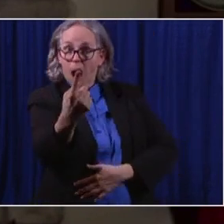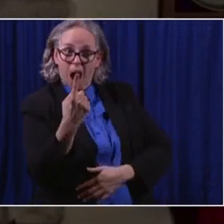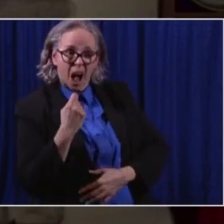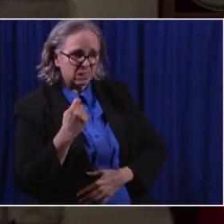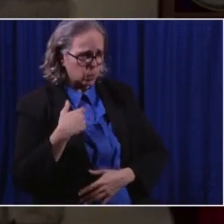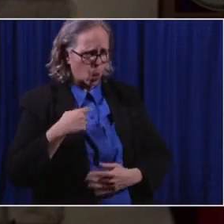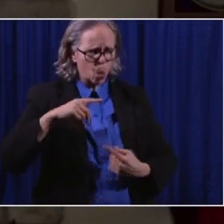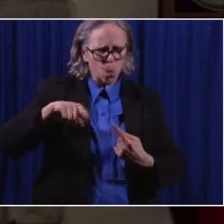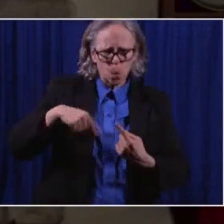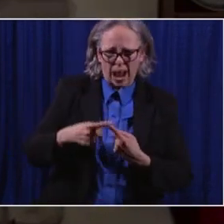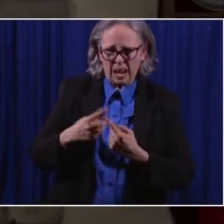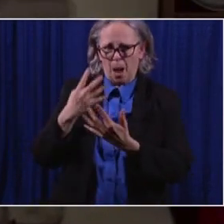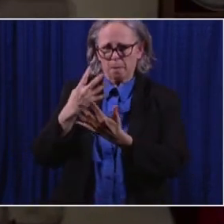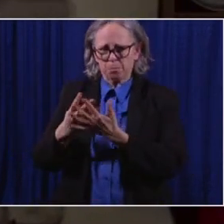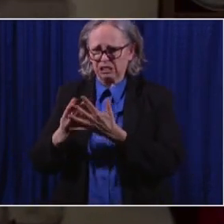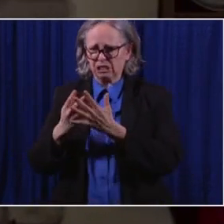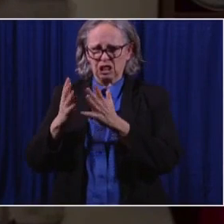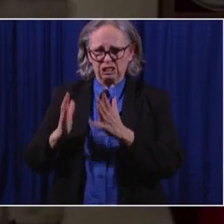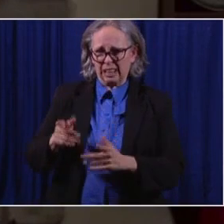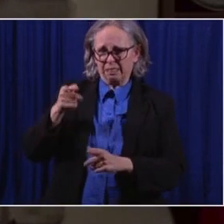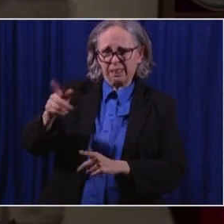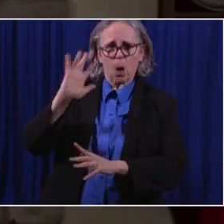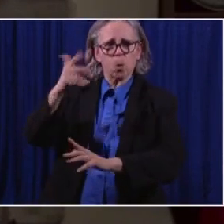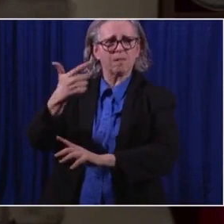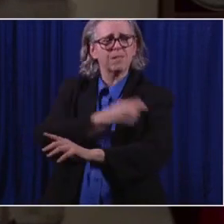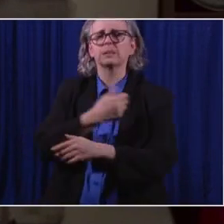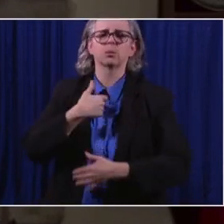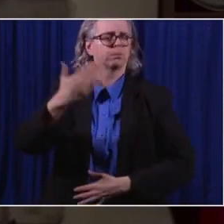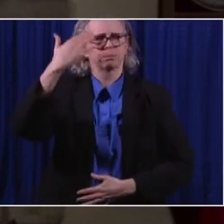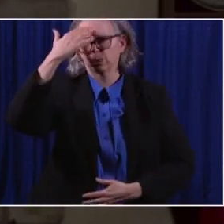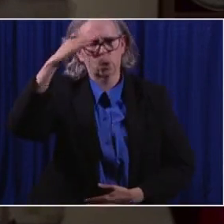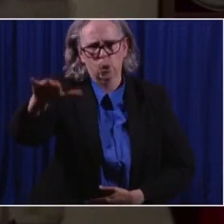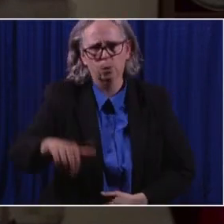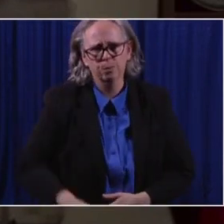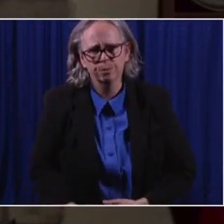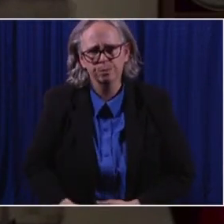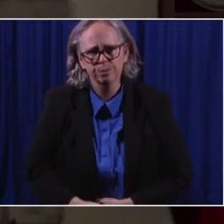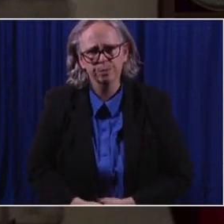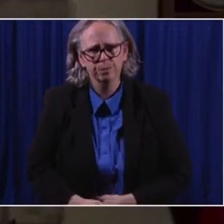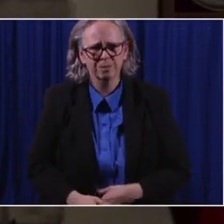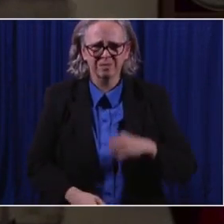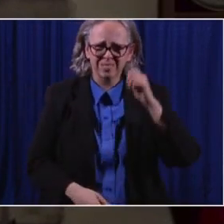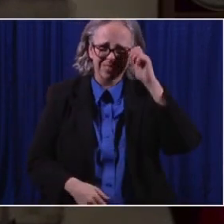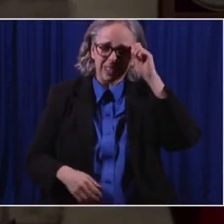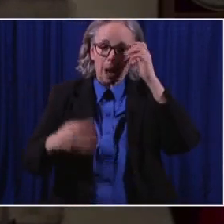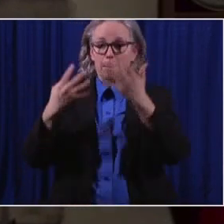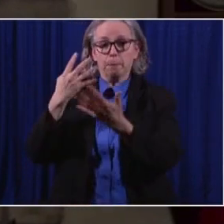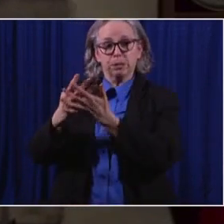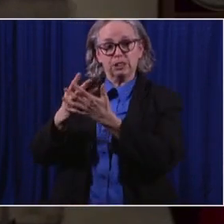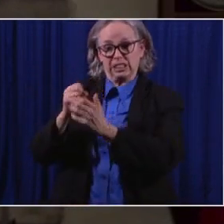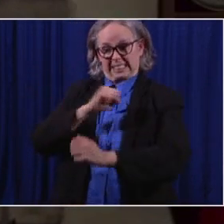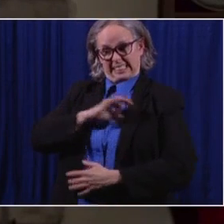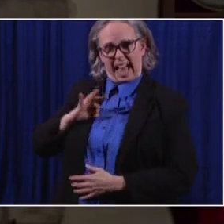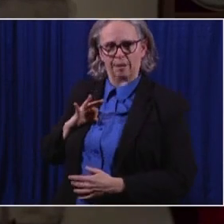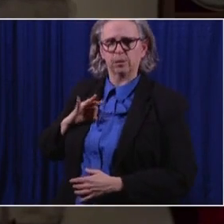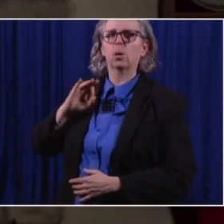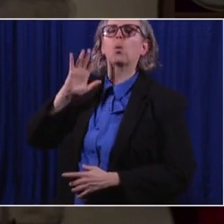know the answer yet. If you're asking the question, when do we get to prison personnel who are working there? It's going to be